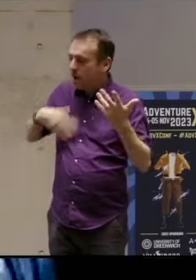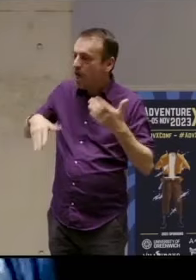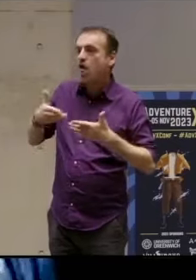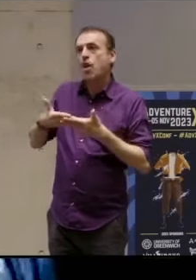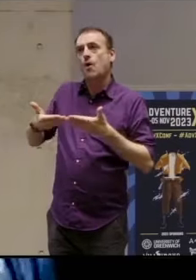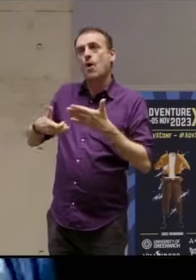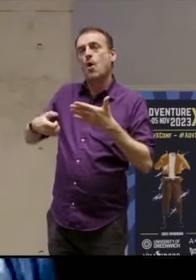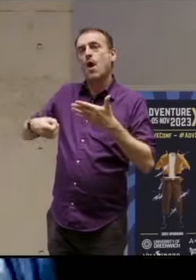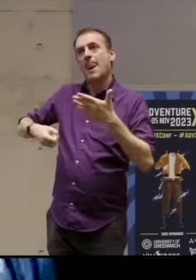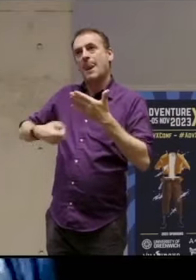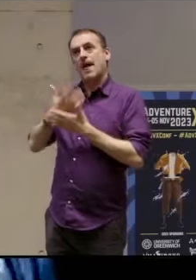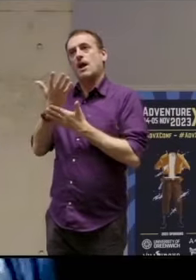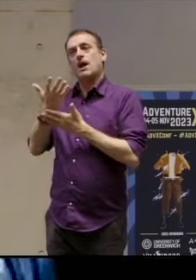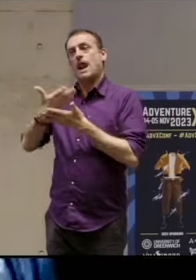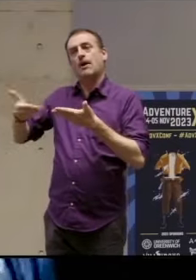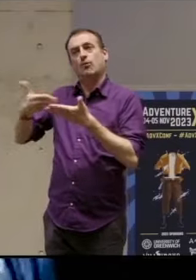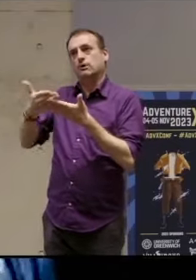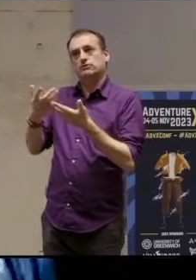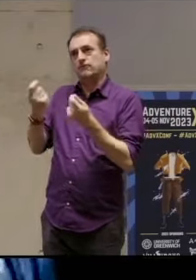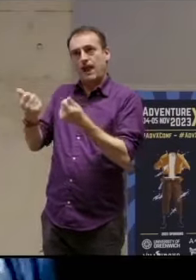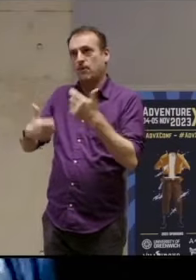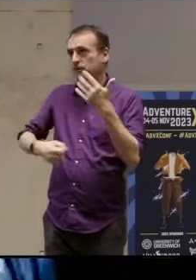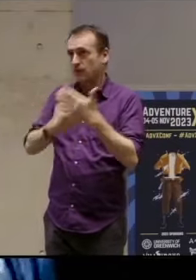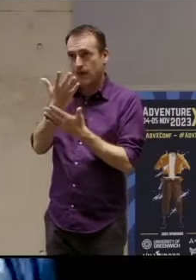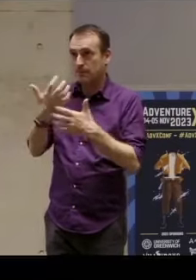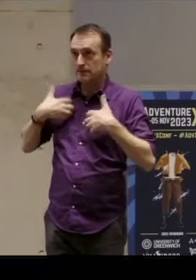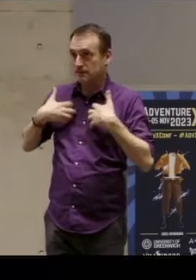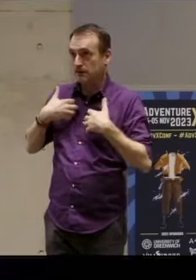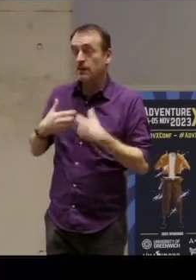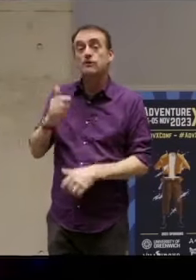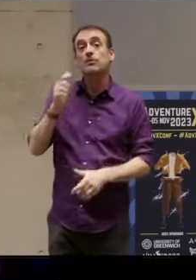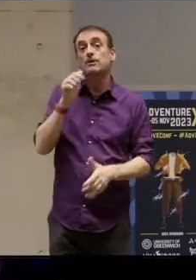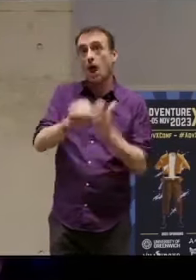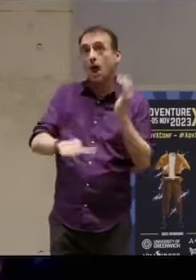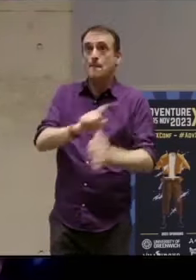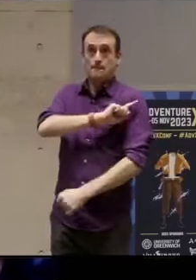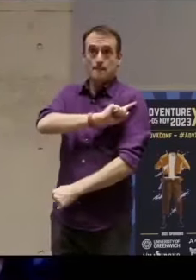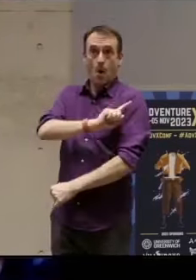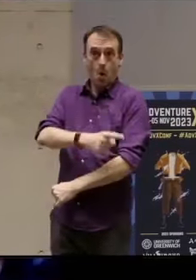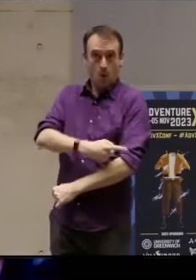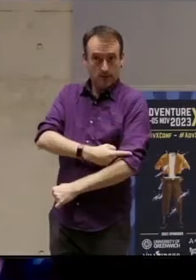Okay, let's go. We are starting with Poland.